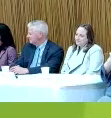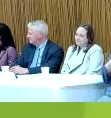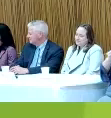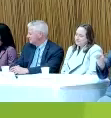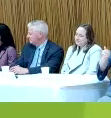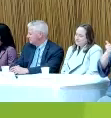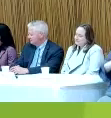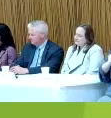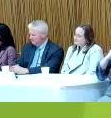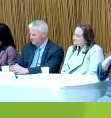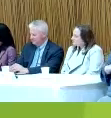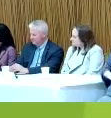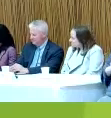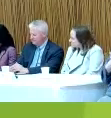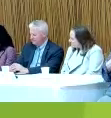client